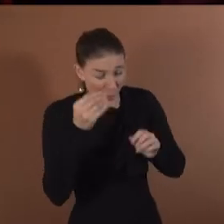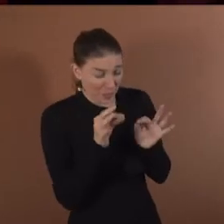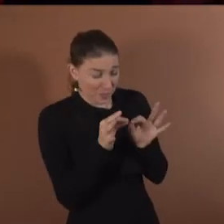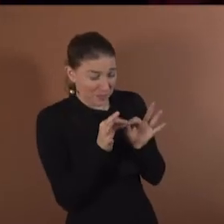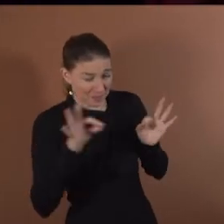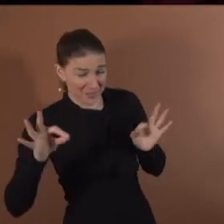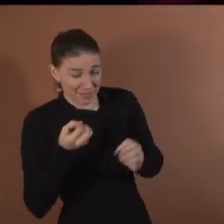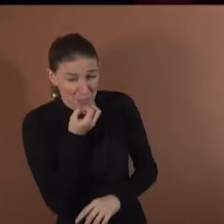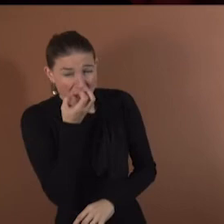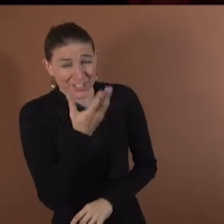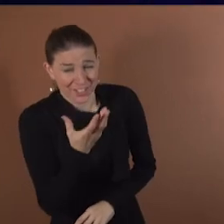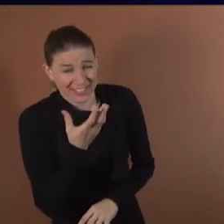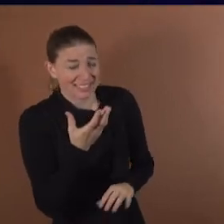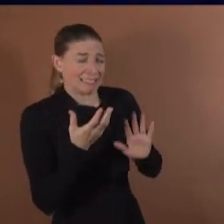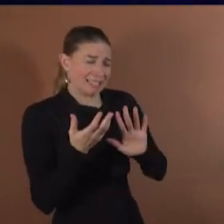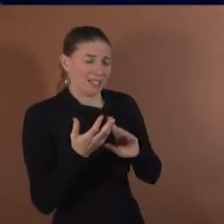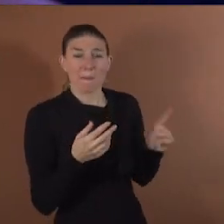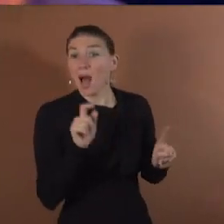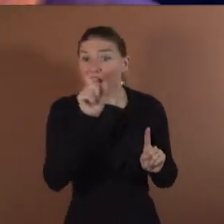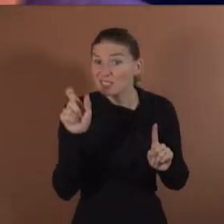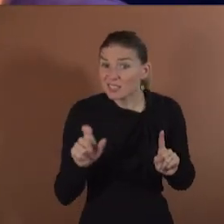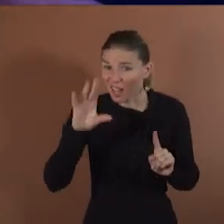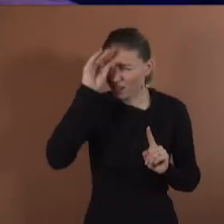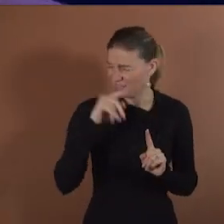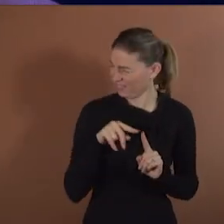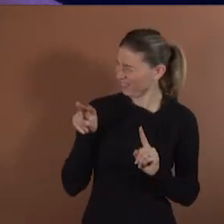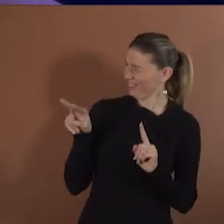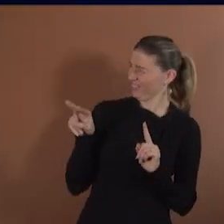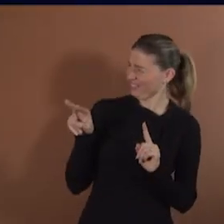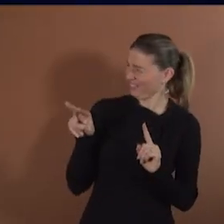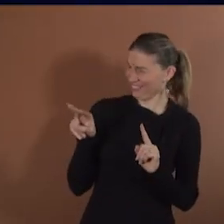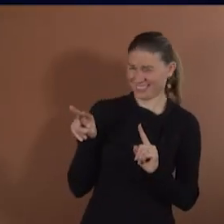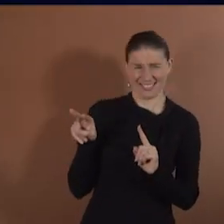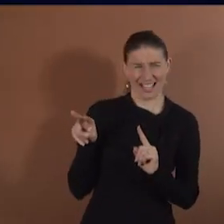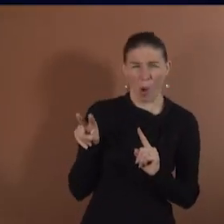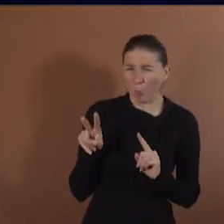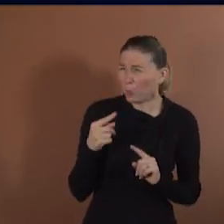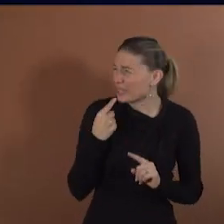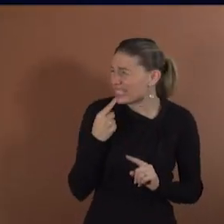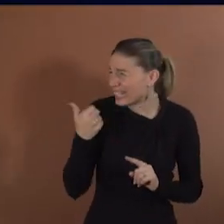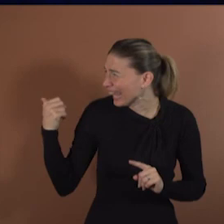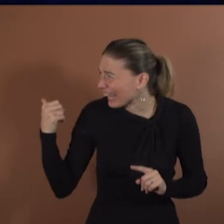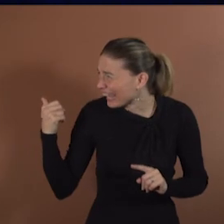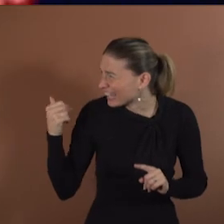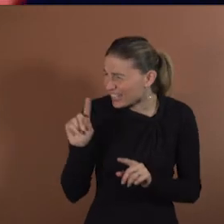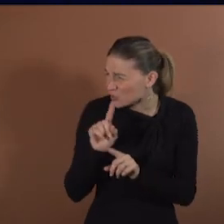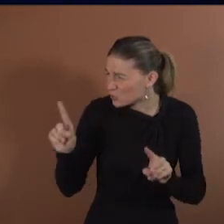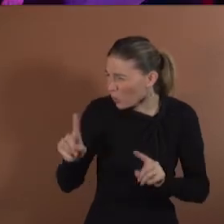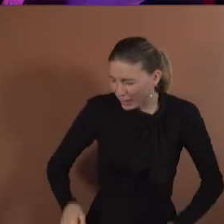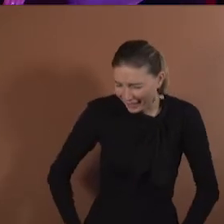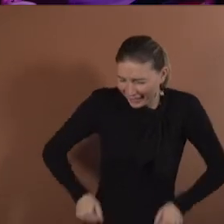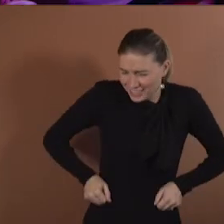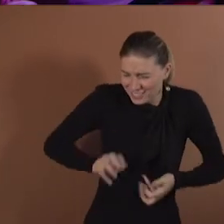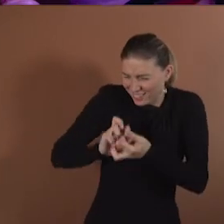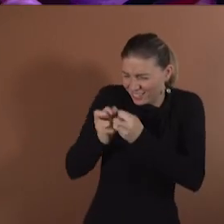in British English, but my Italian guy had never heard this before, and he looked at me across the table, and he said, what's he saying? So I explained